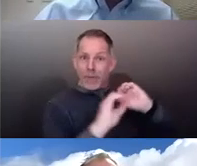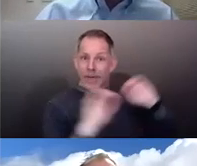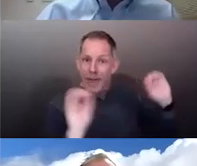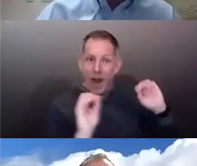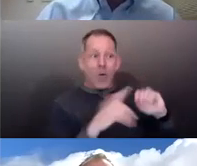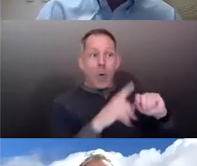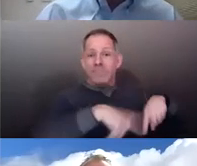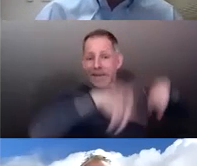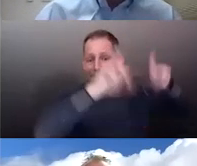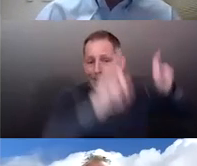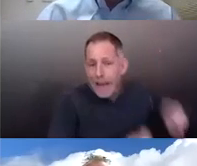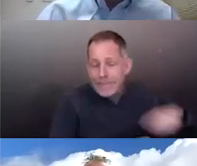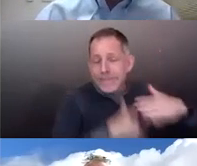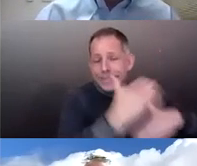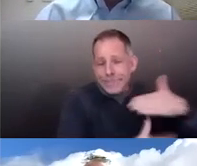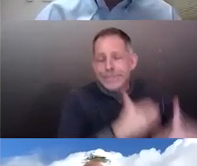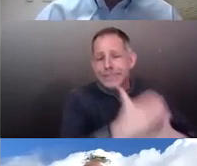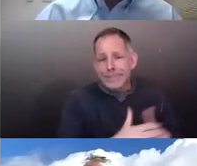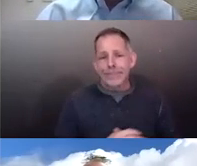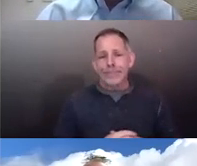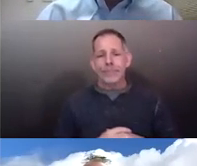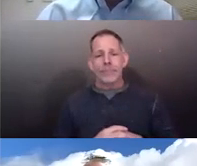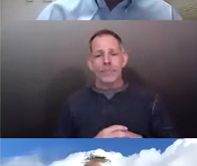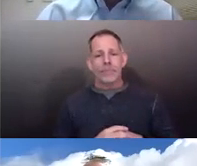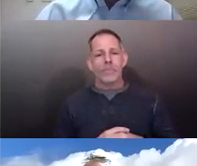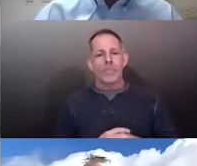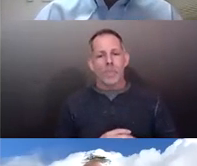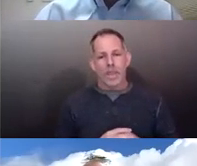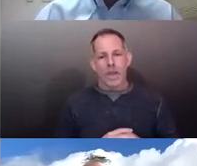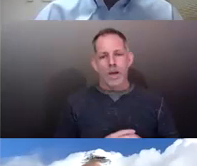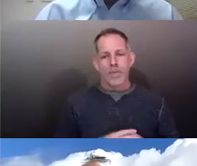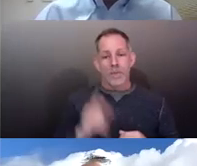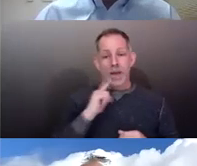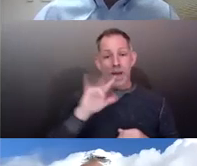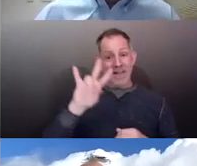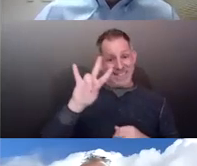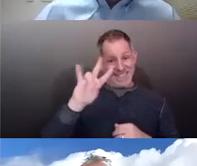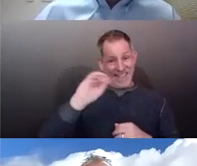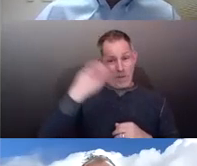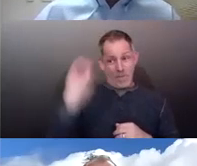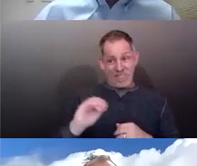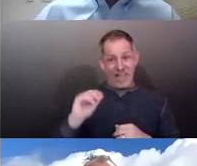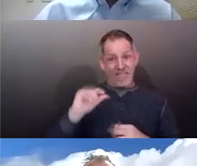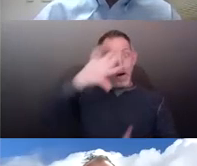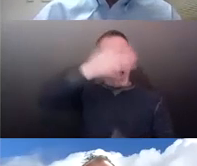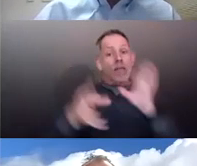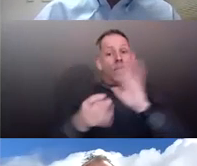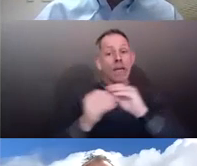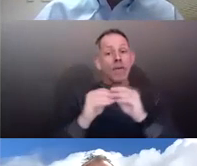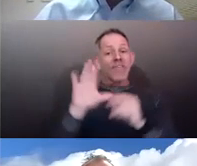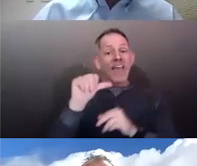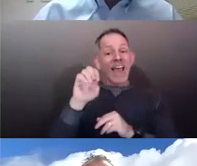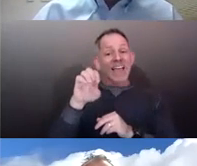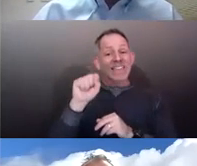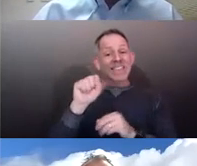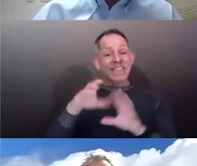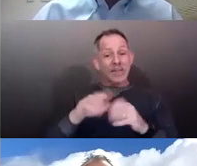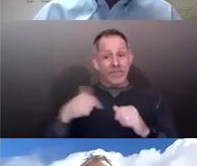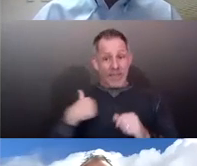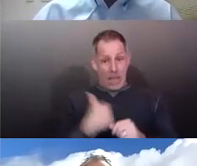about 70% of all those cases and contacts within our defined timelines, which are 24